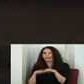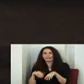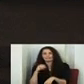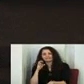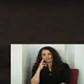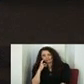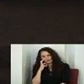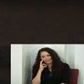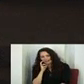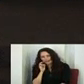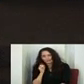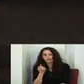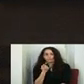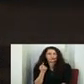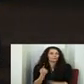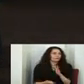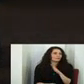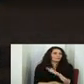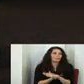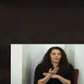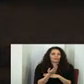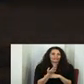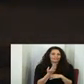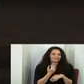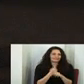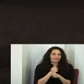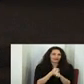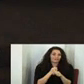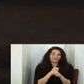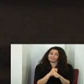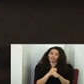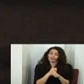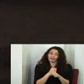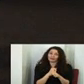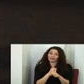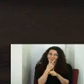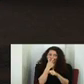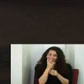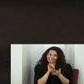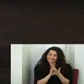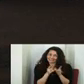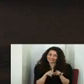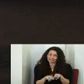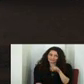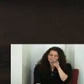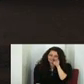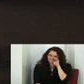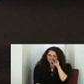just that morning cup of coffee? I don't think so.